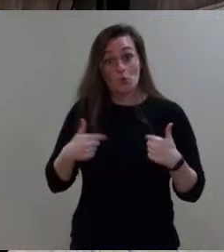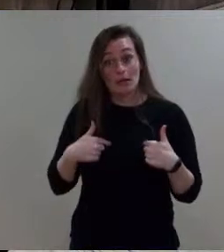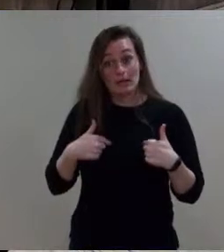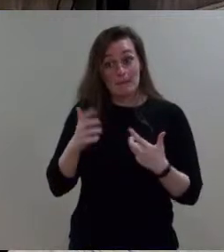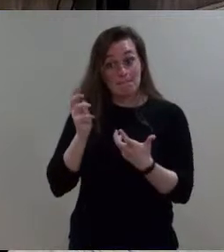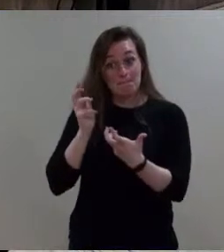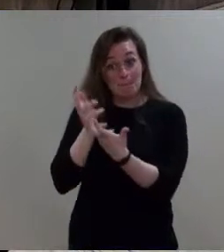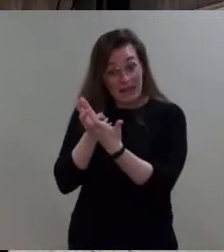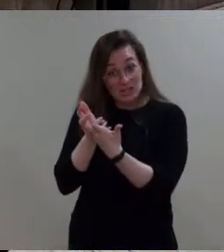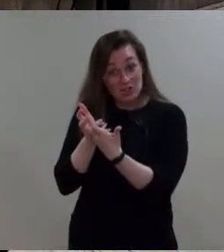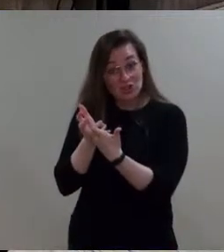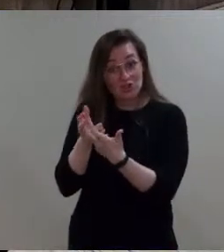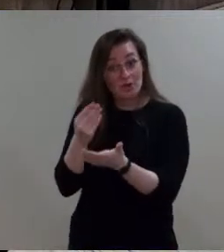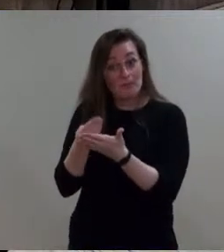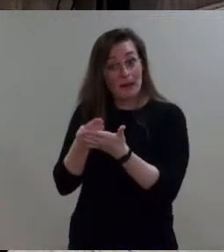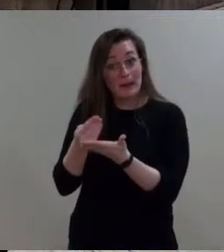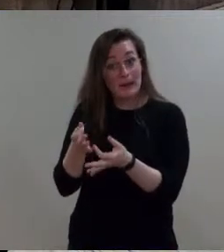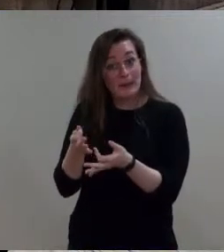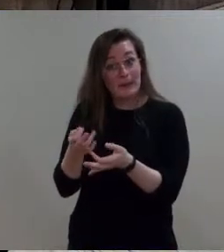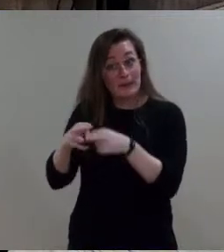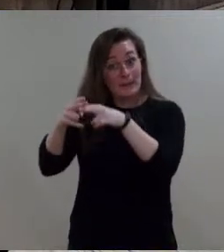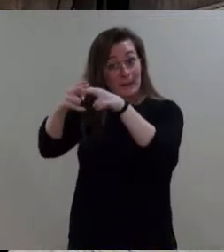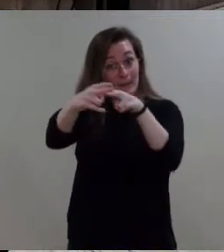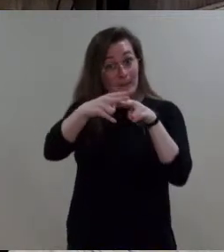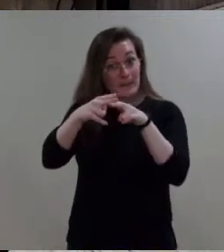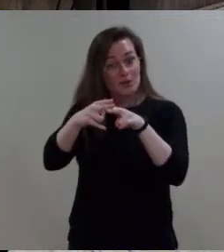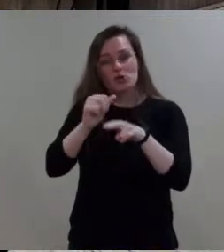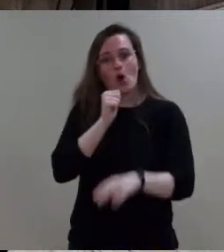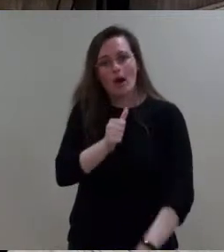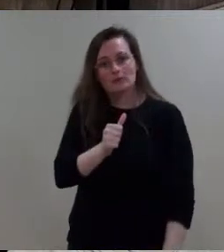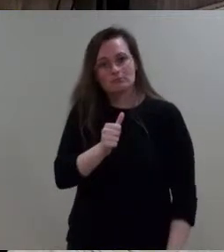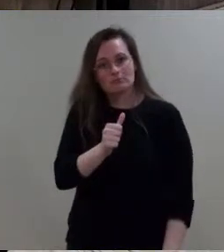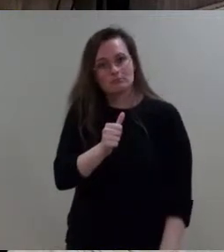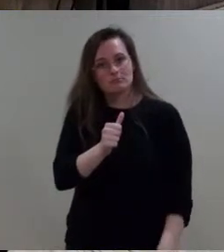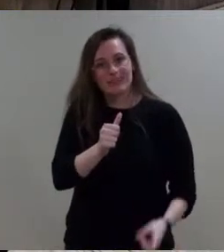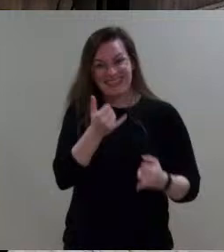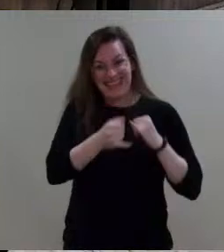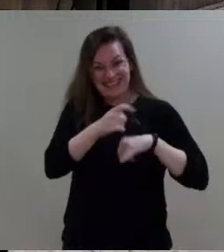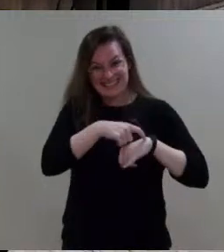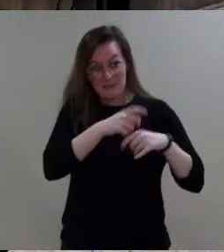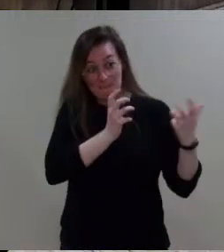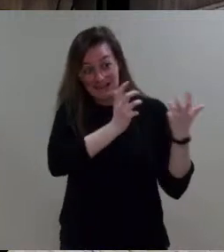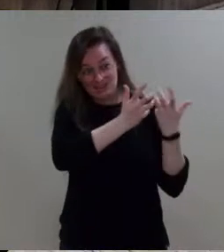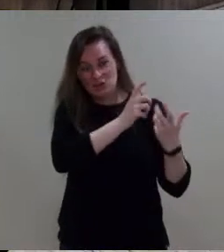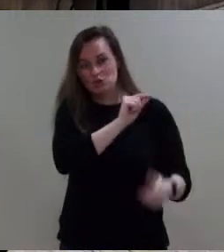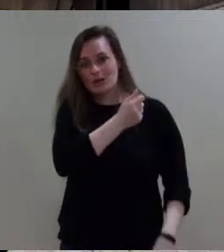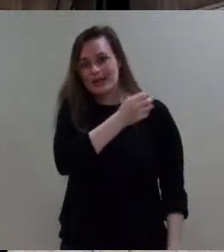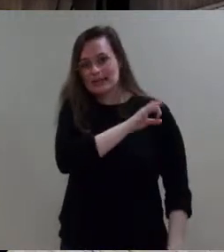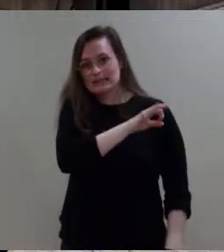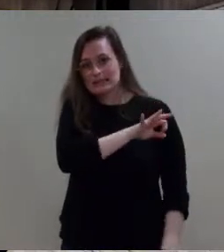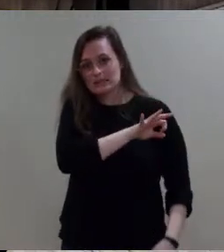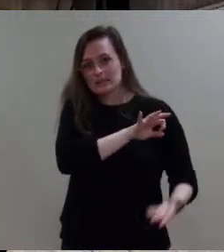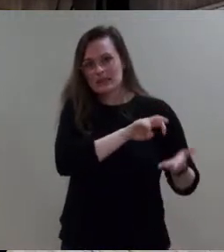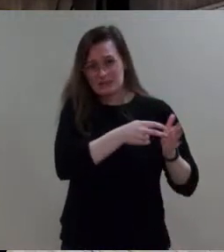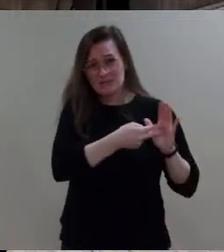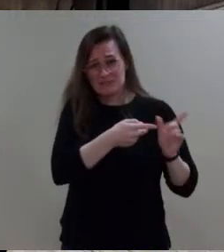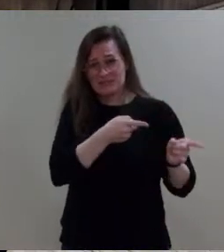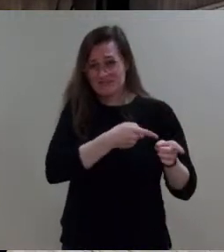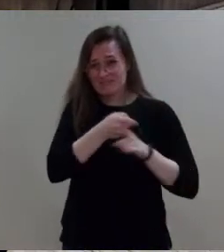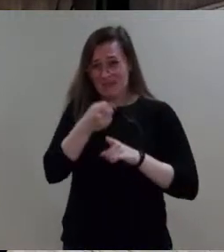inflation since well before 2019. That's a political move. That's